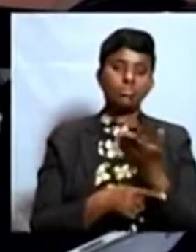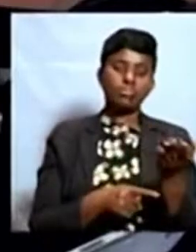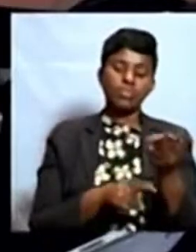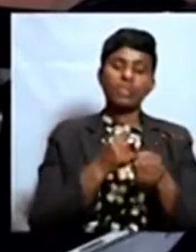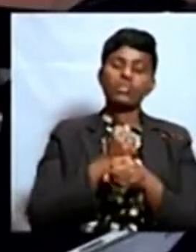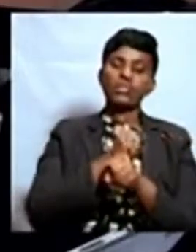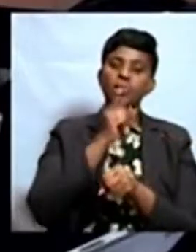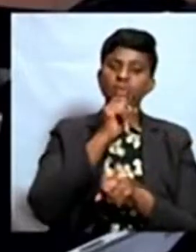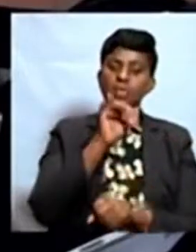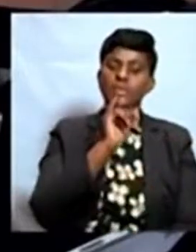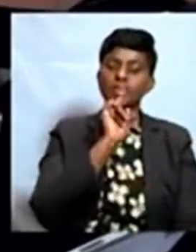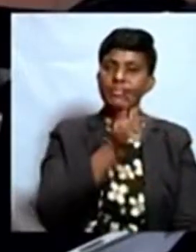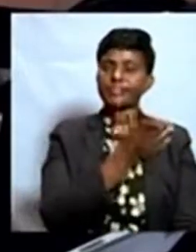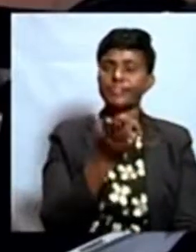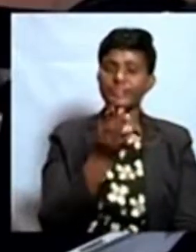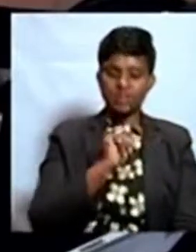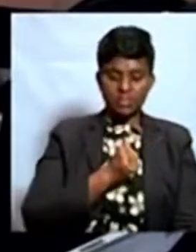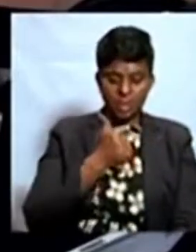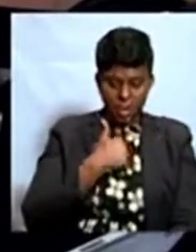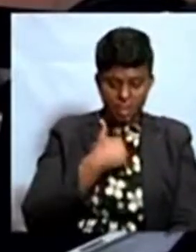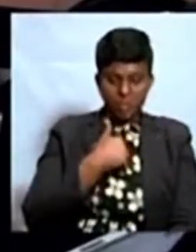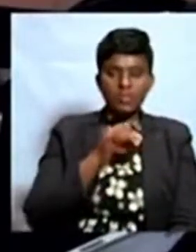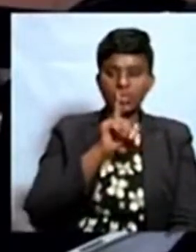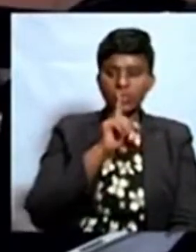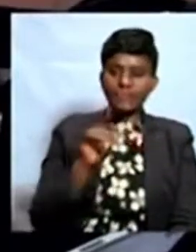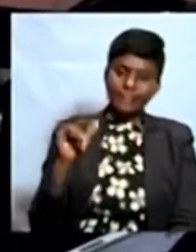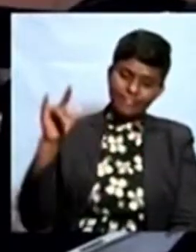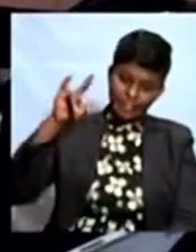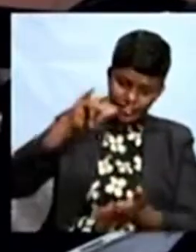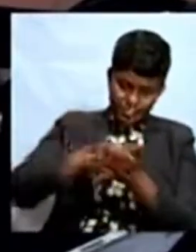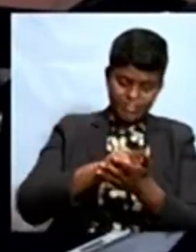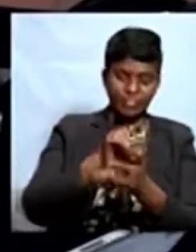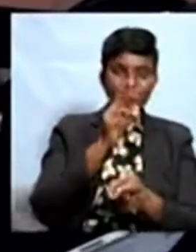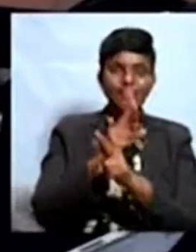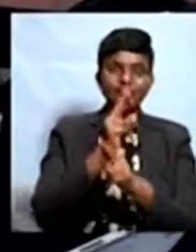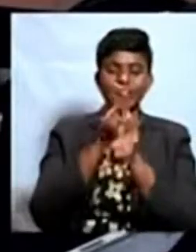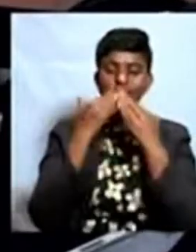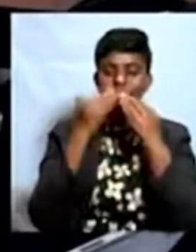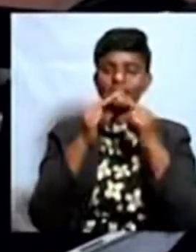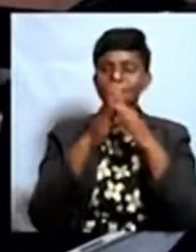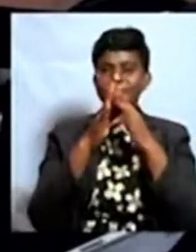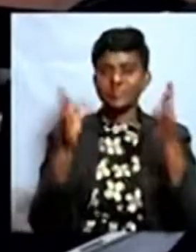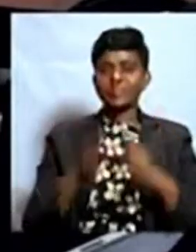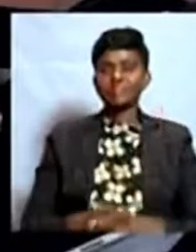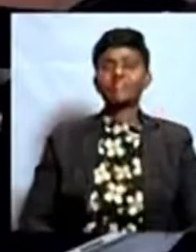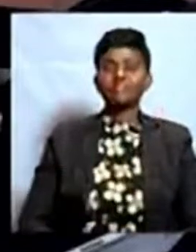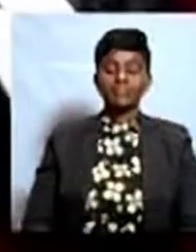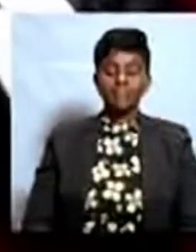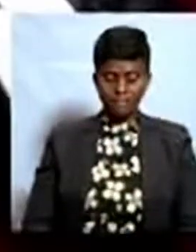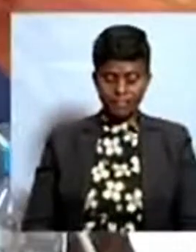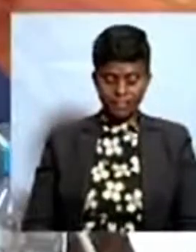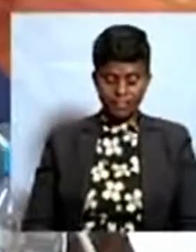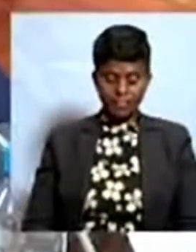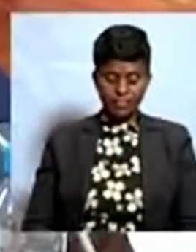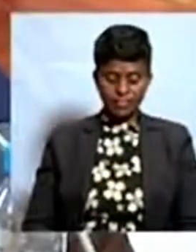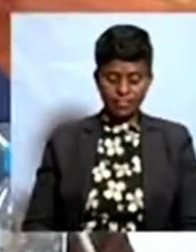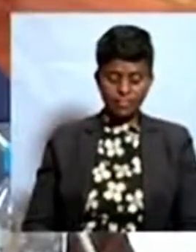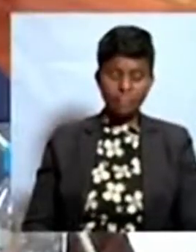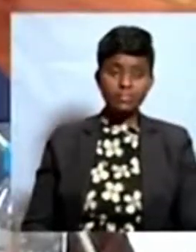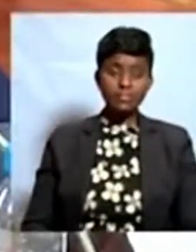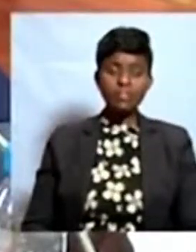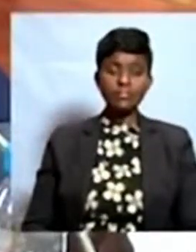ensure that we have at least landing strips. Thank you very much. Thank you so much, Honorable